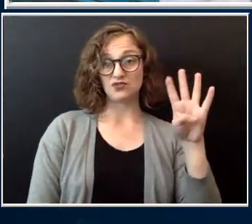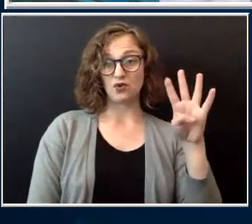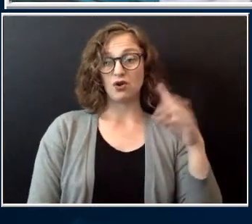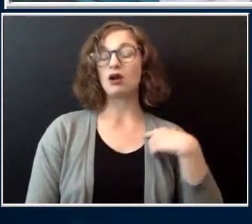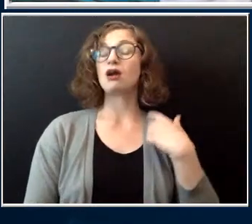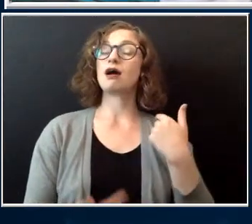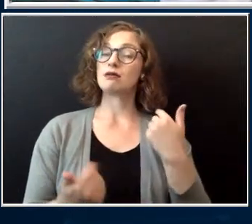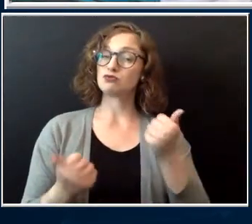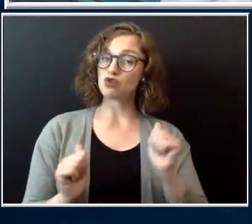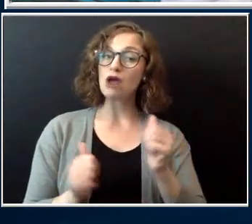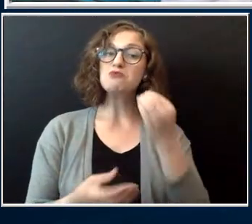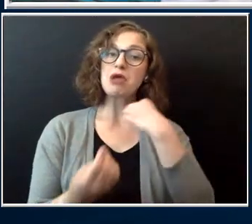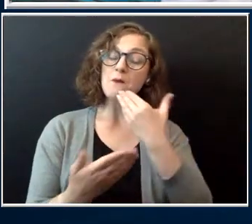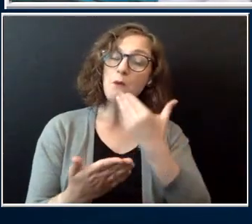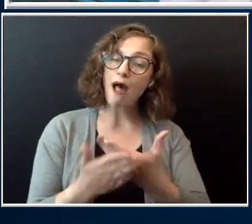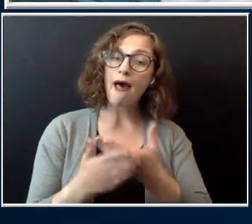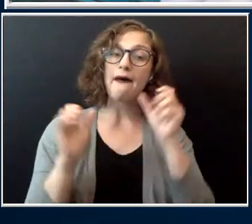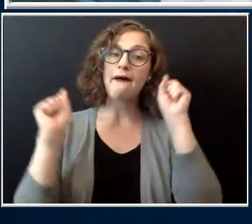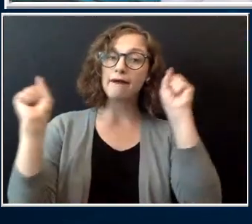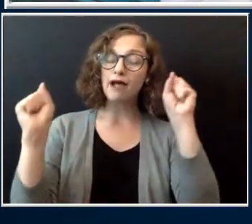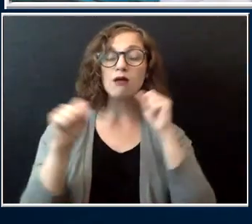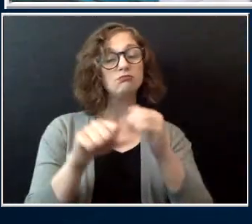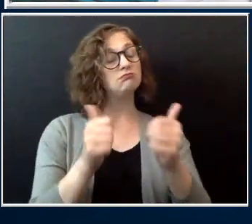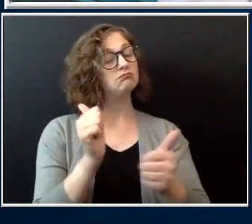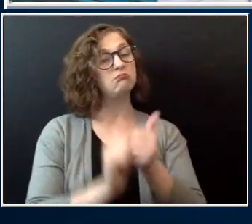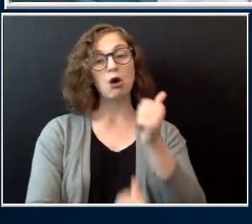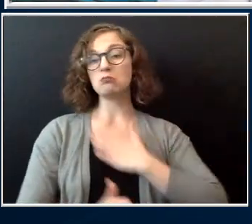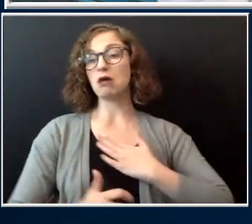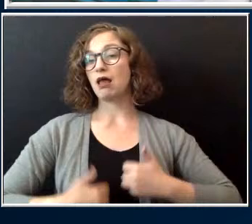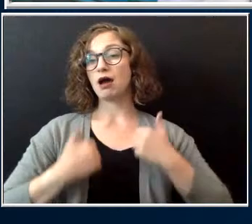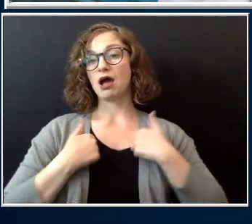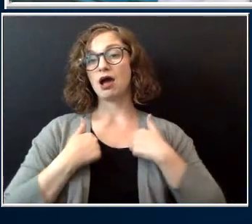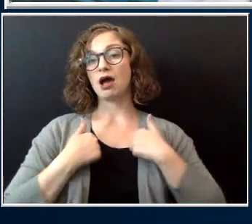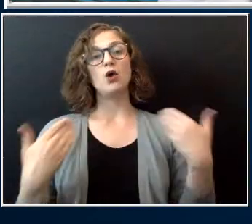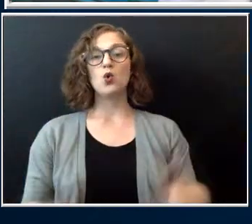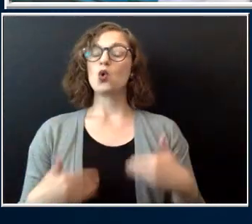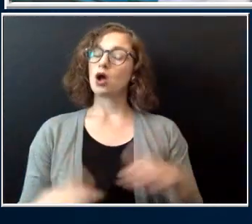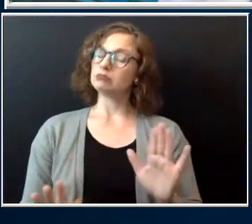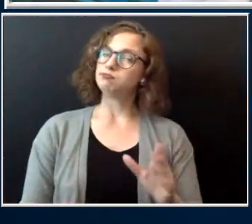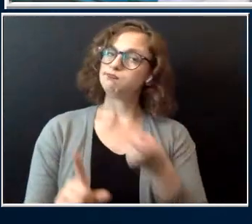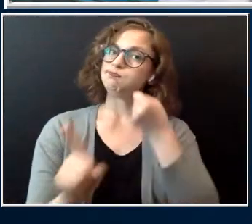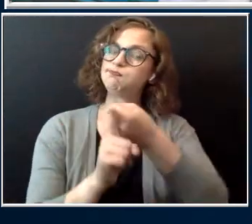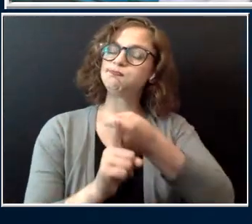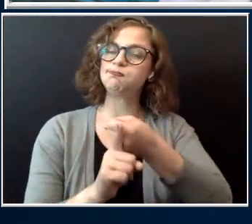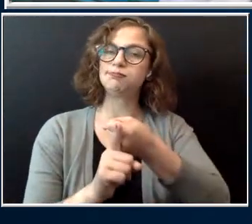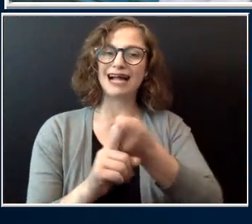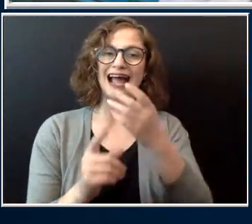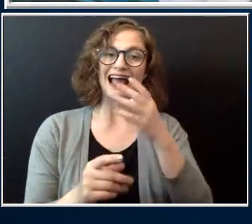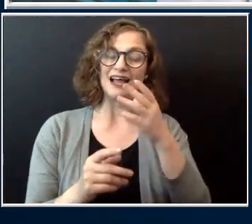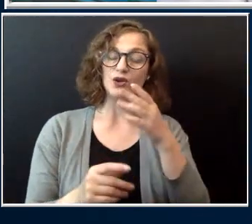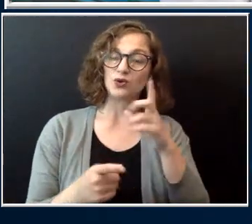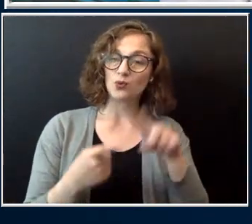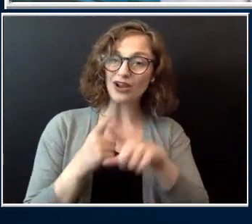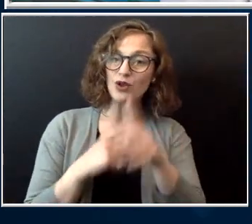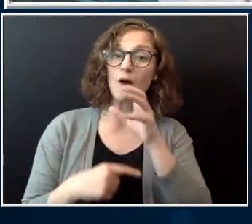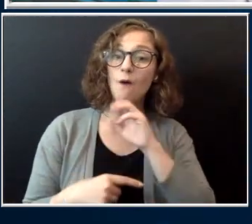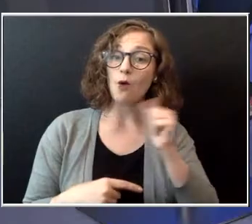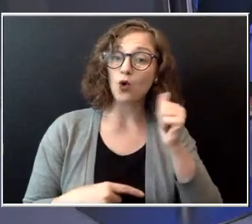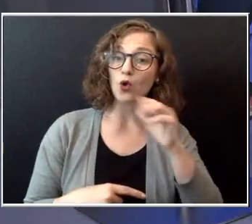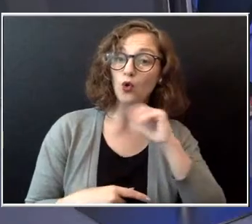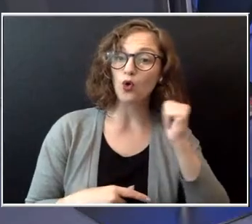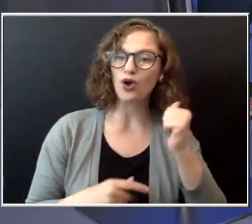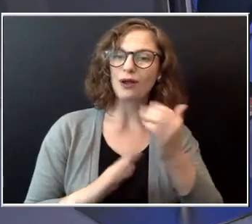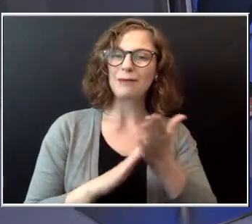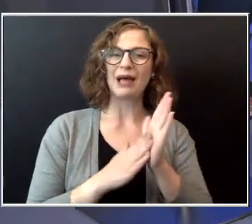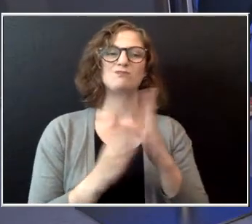it does make a huge difference. And the older you get, the more important I think it can be. So, Dr. Davis, not every child